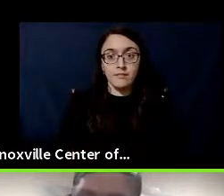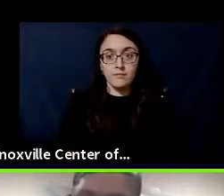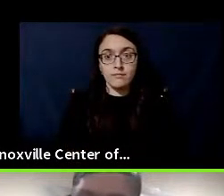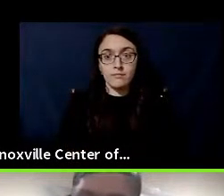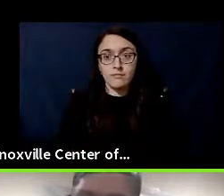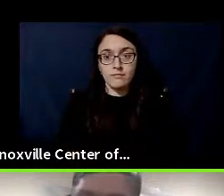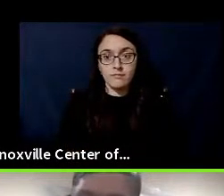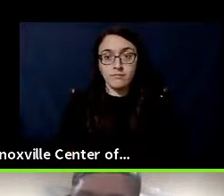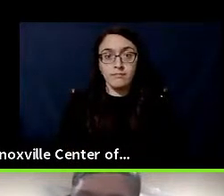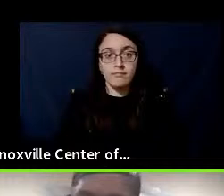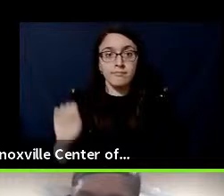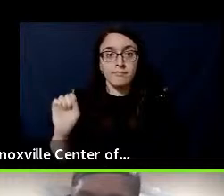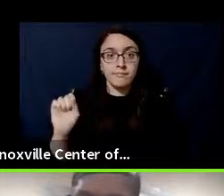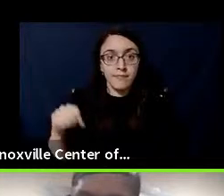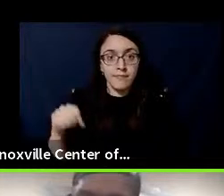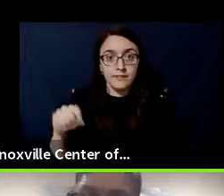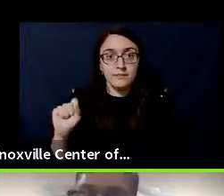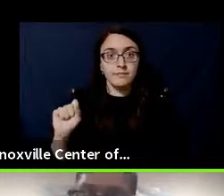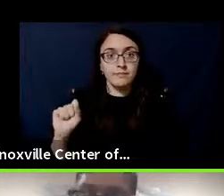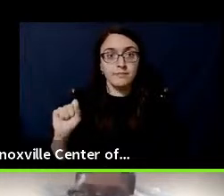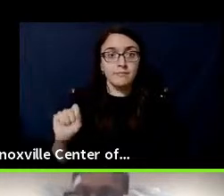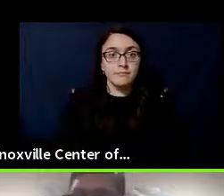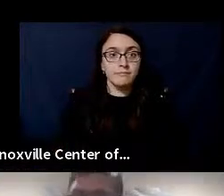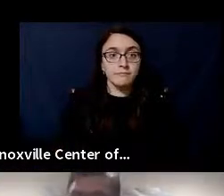Yes. Okay.